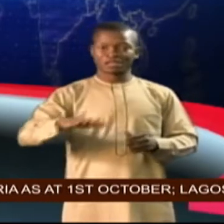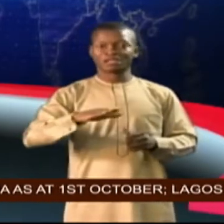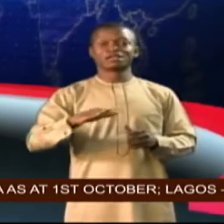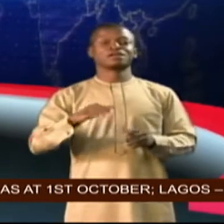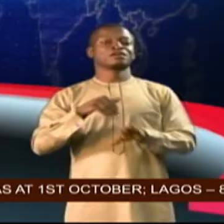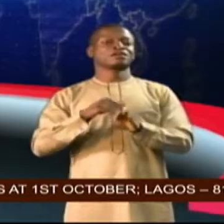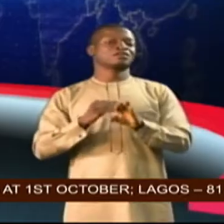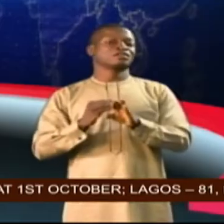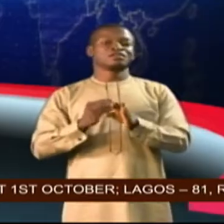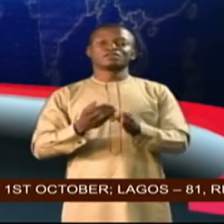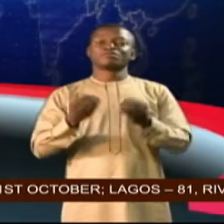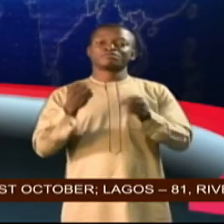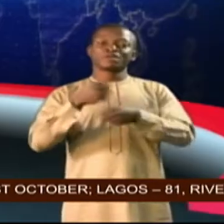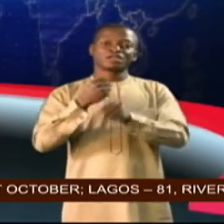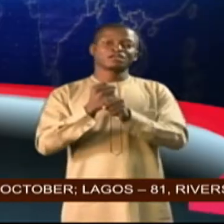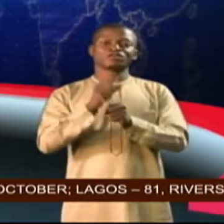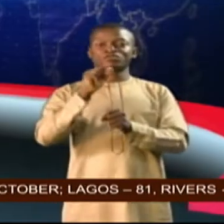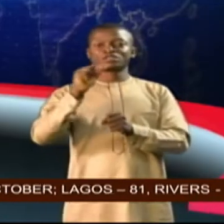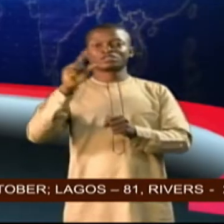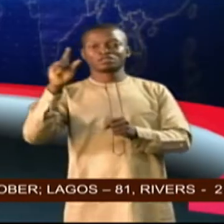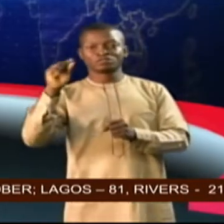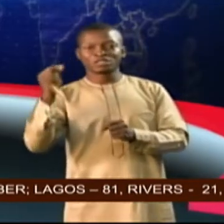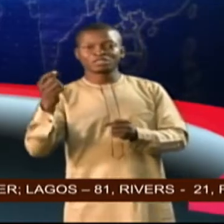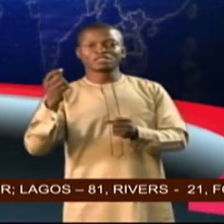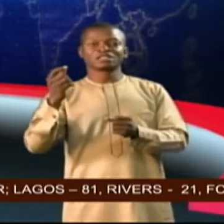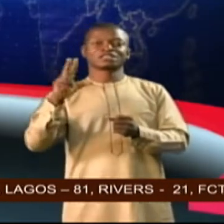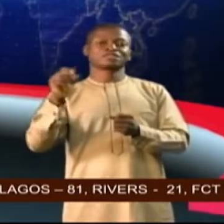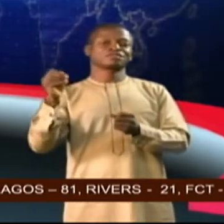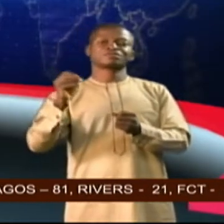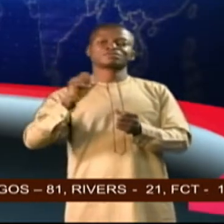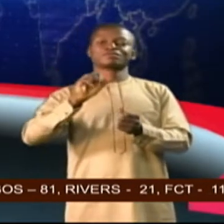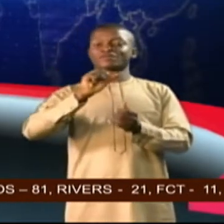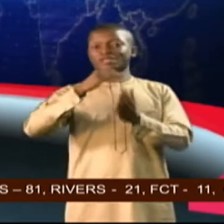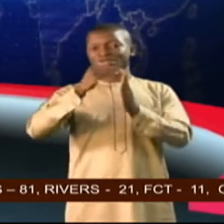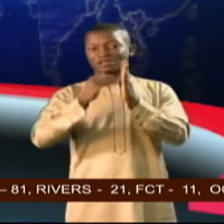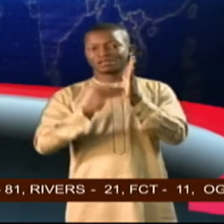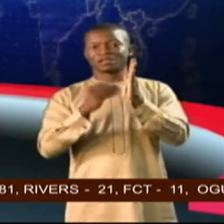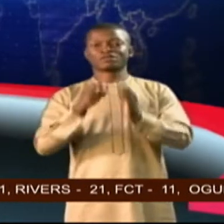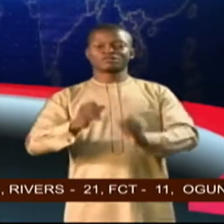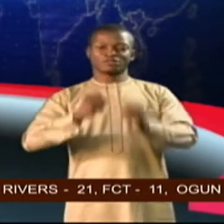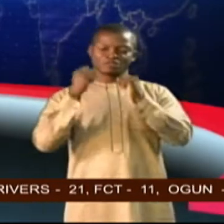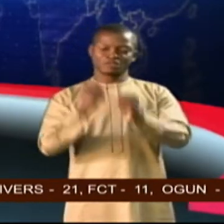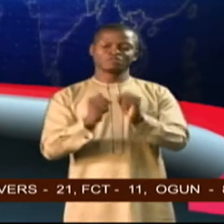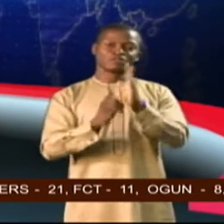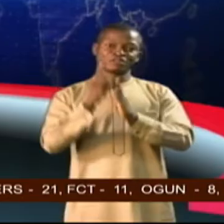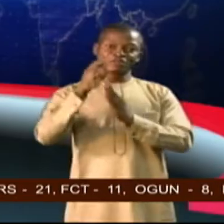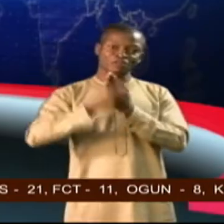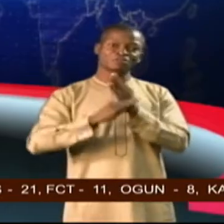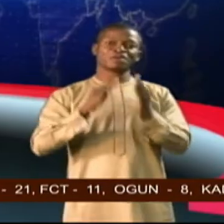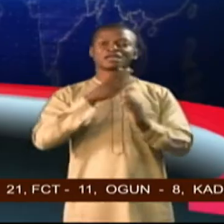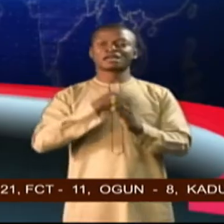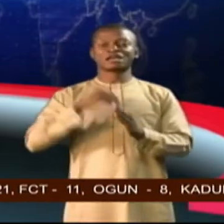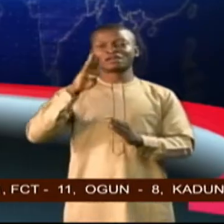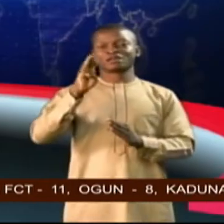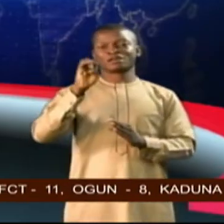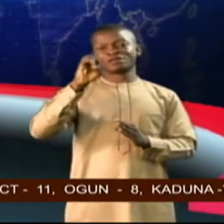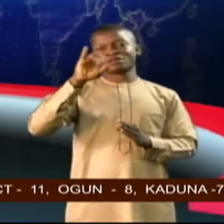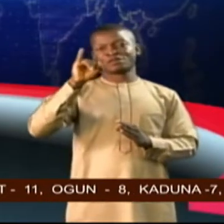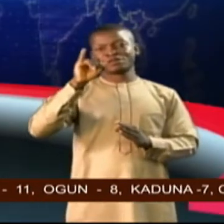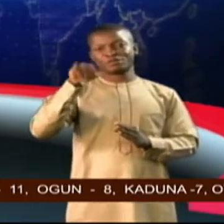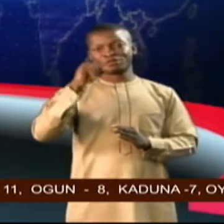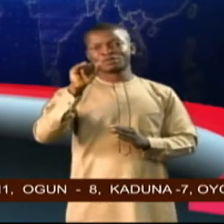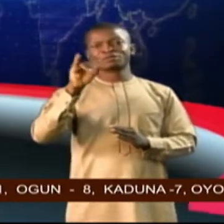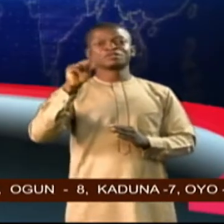the realization of 2030 Agenda for Sustainable Development, as well as the Beijing Declaration and Platform of